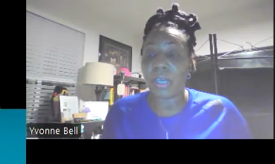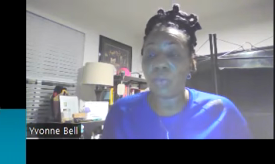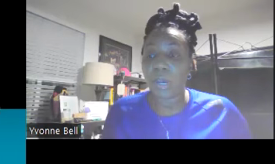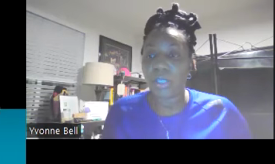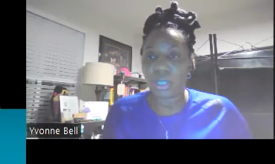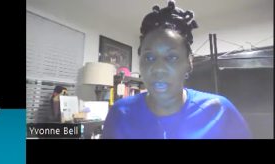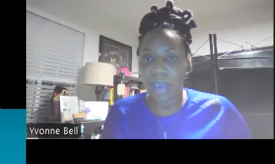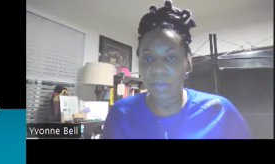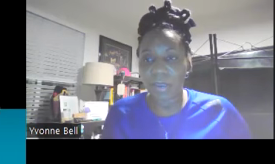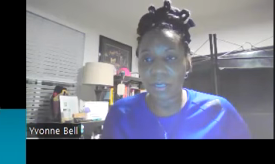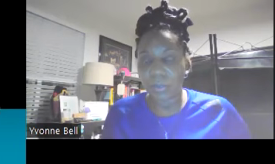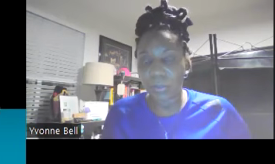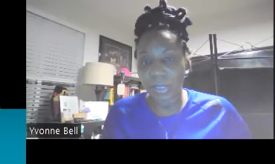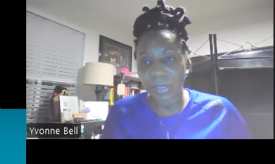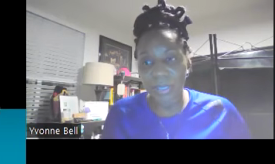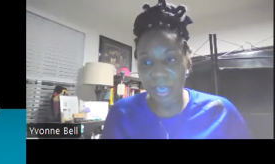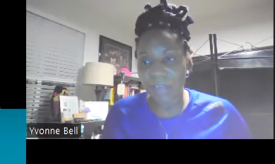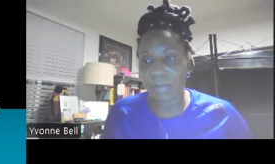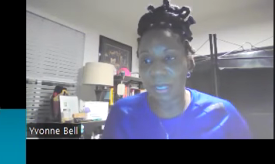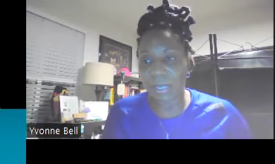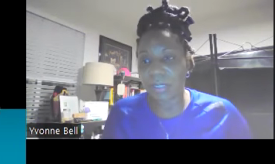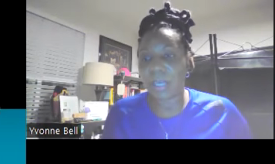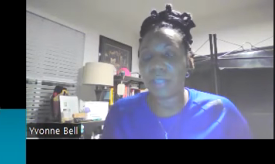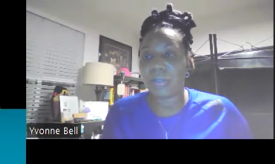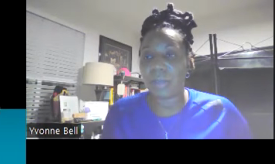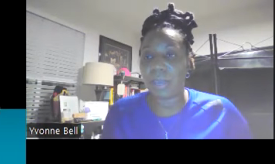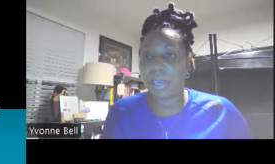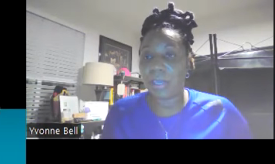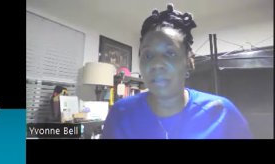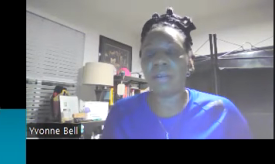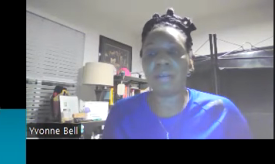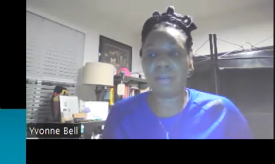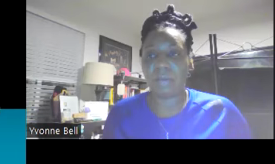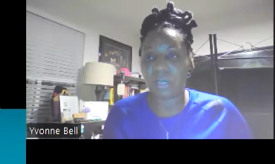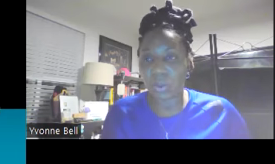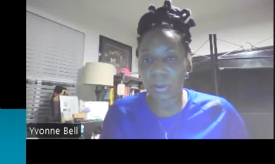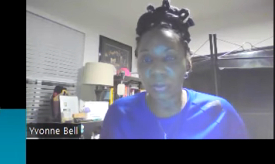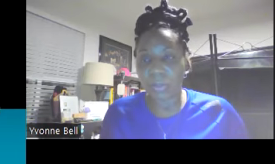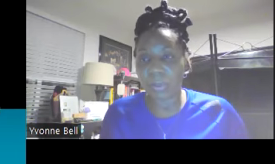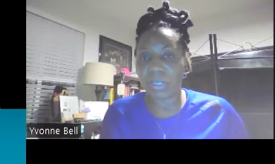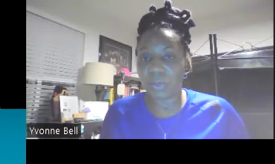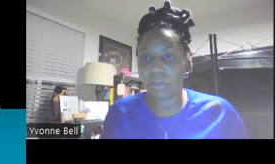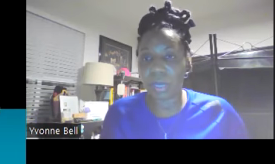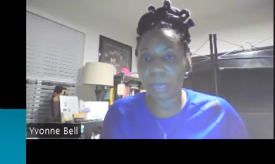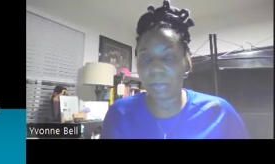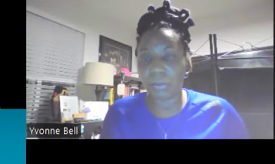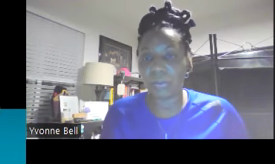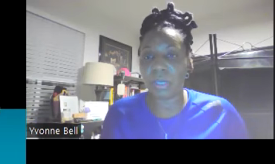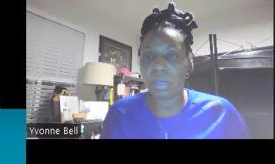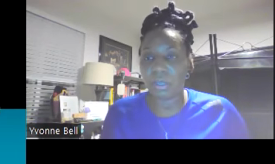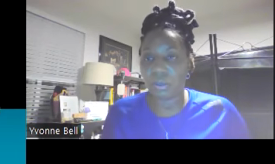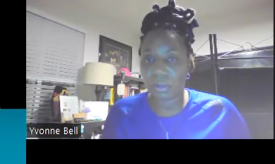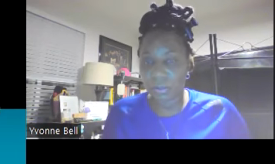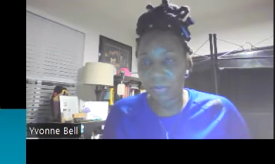you. One, show you how very simple and easy they have made it. And this will also be the place where you will